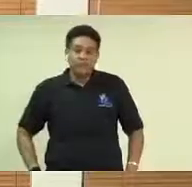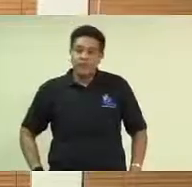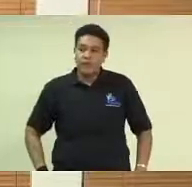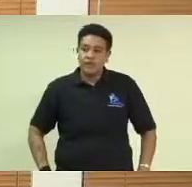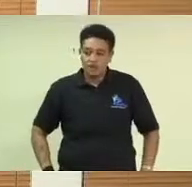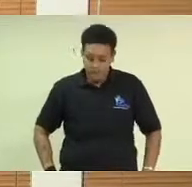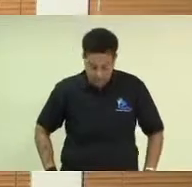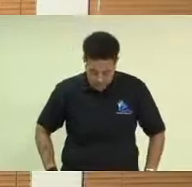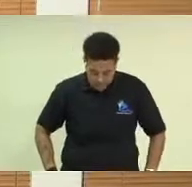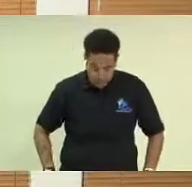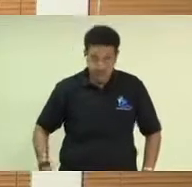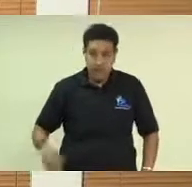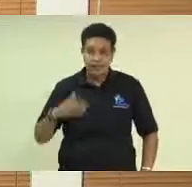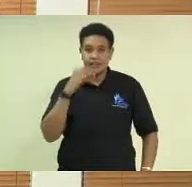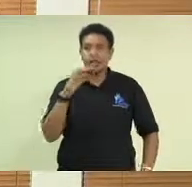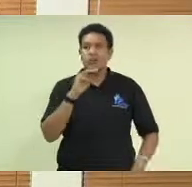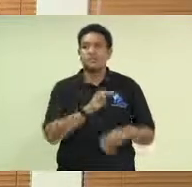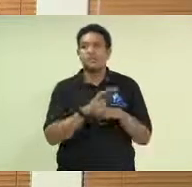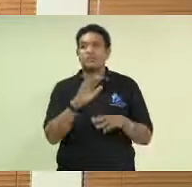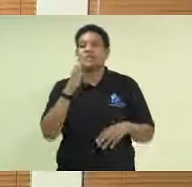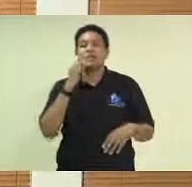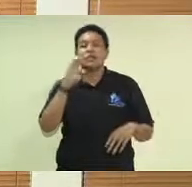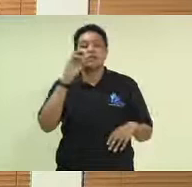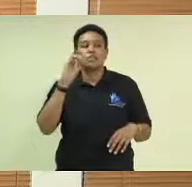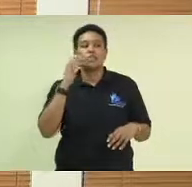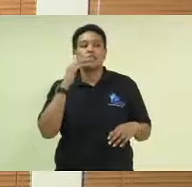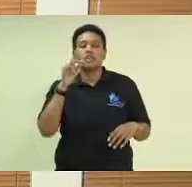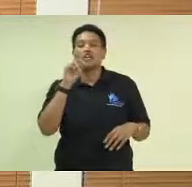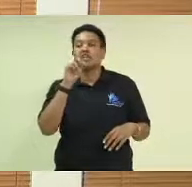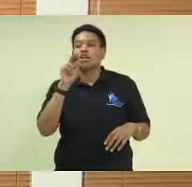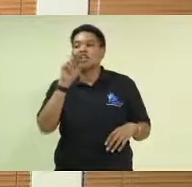Thank you, Minister Kantisi.